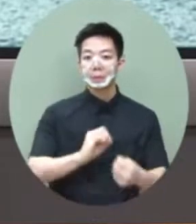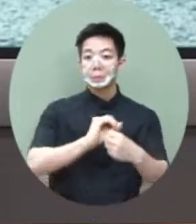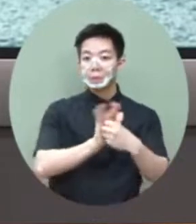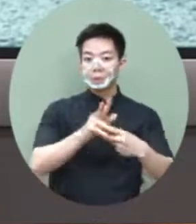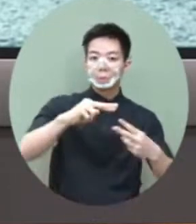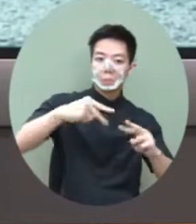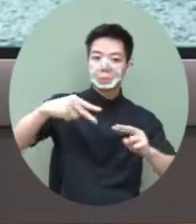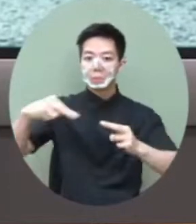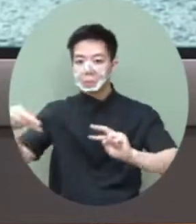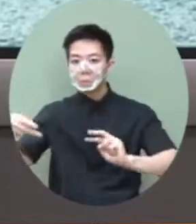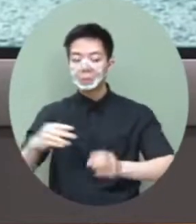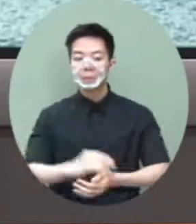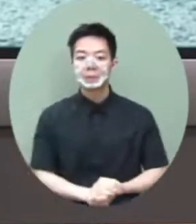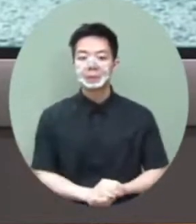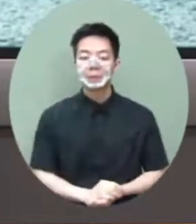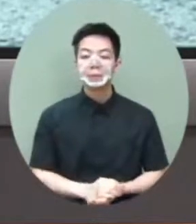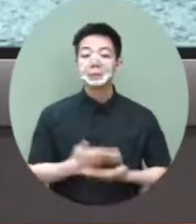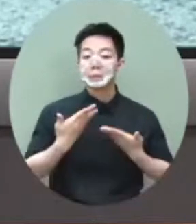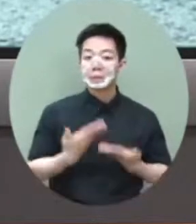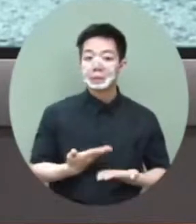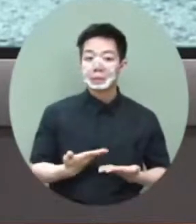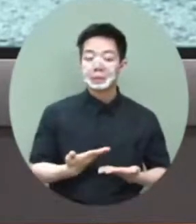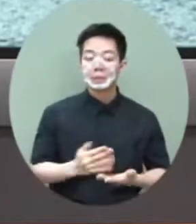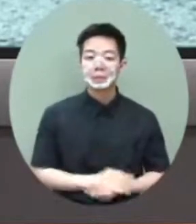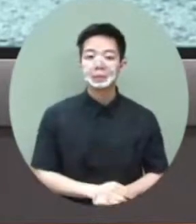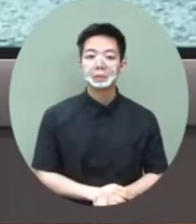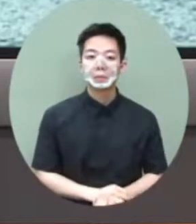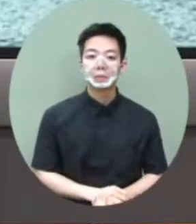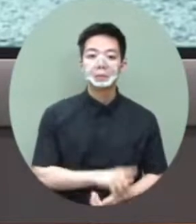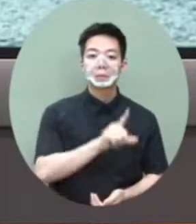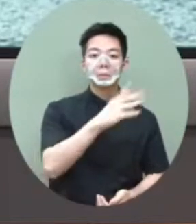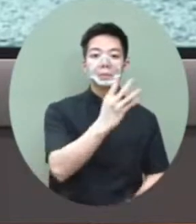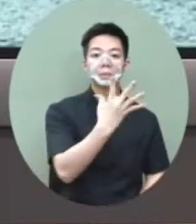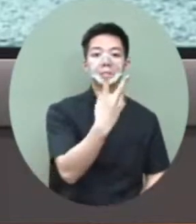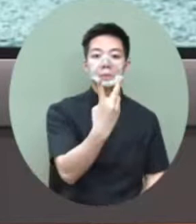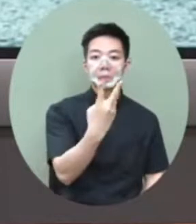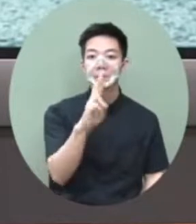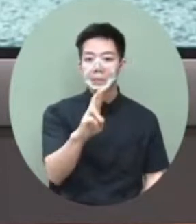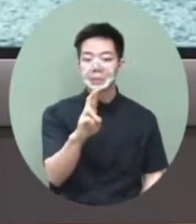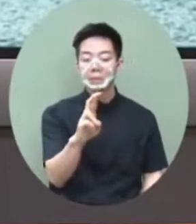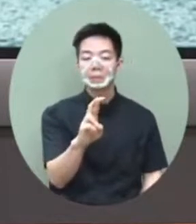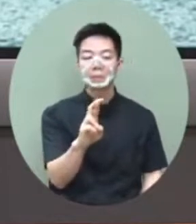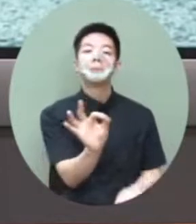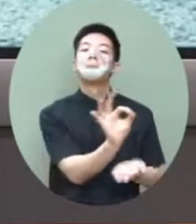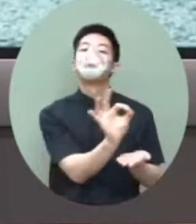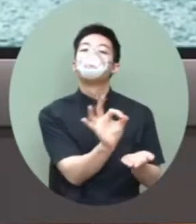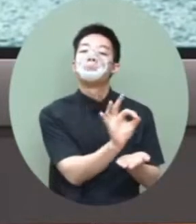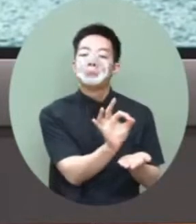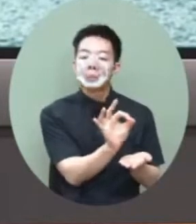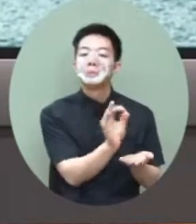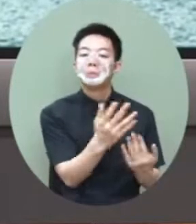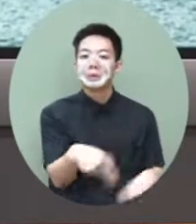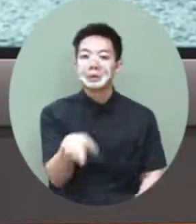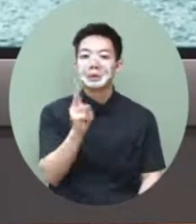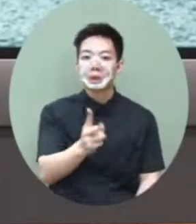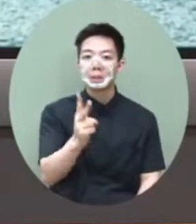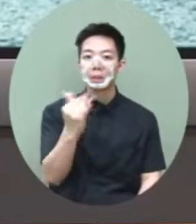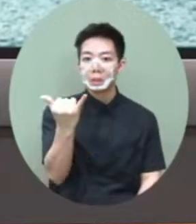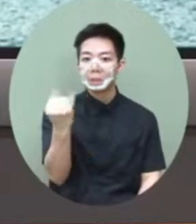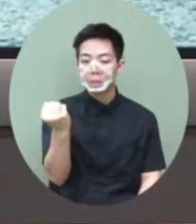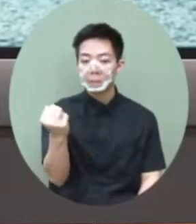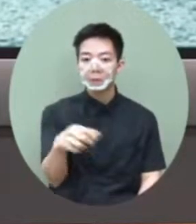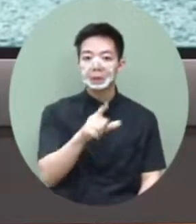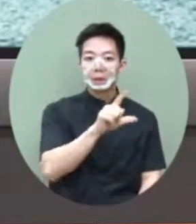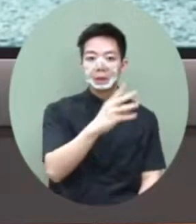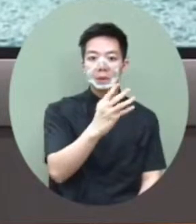In relation to variants, we see that we don't see any L452R positive